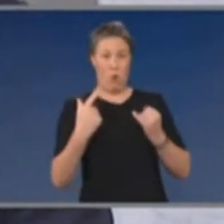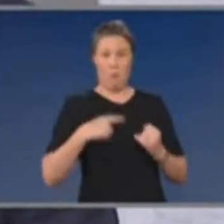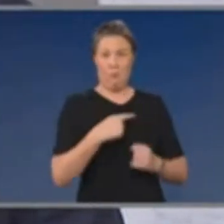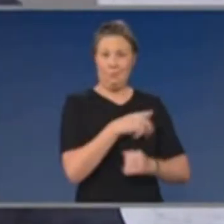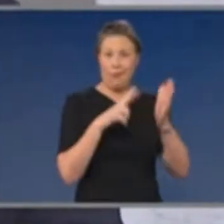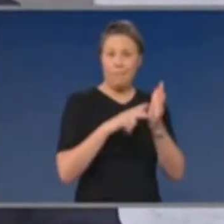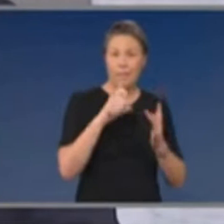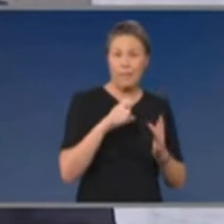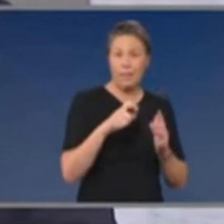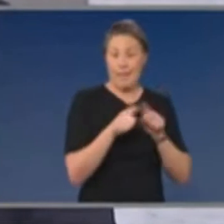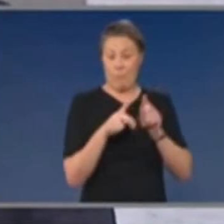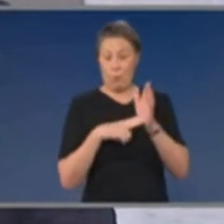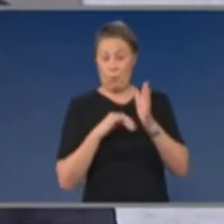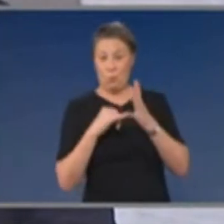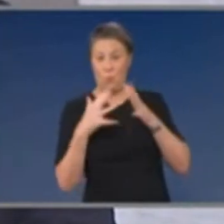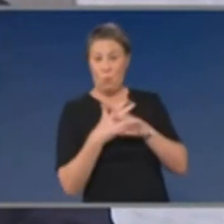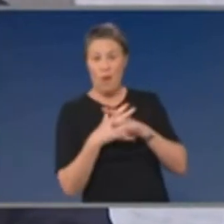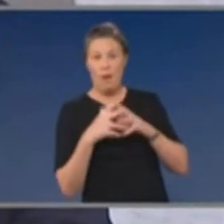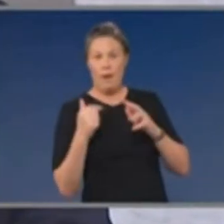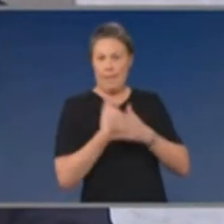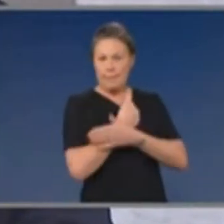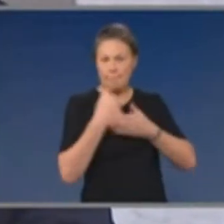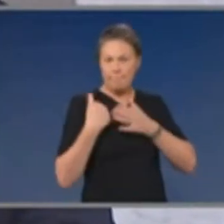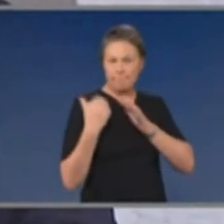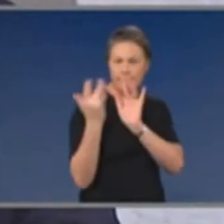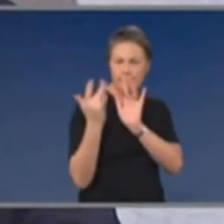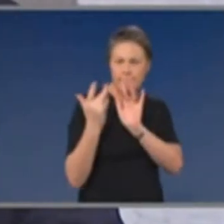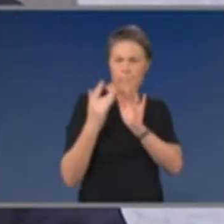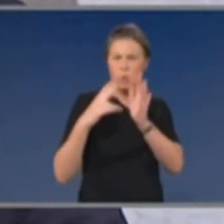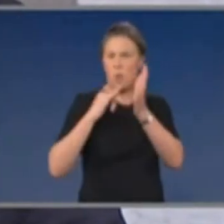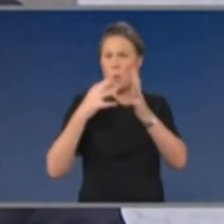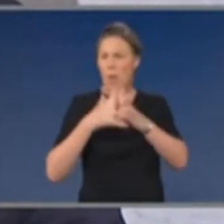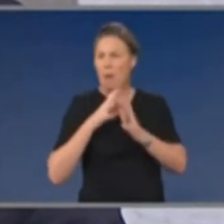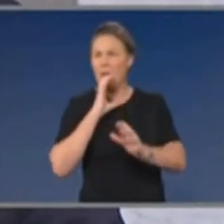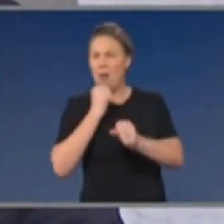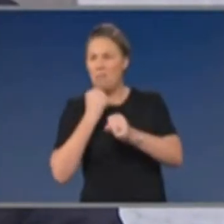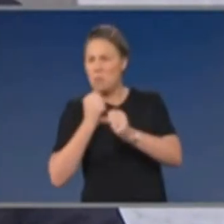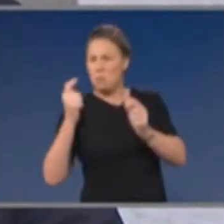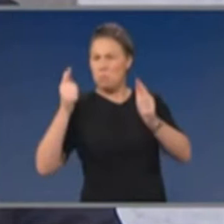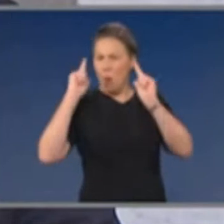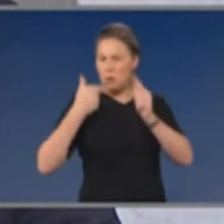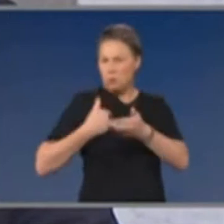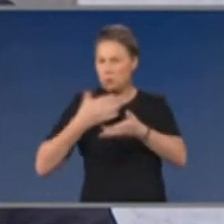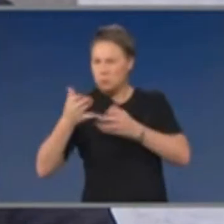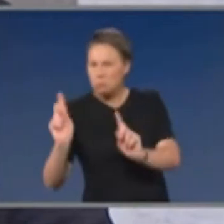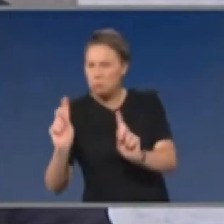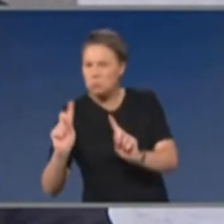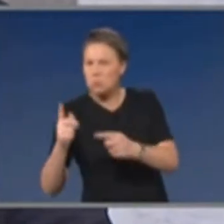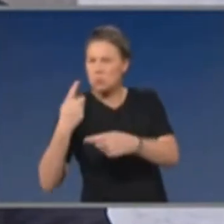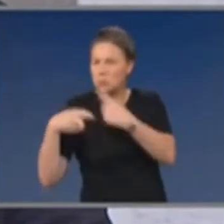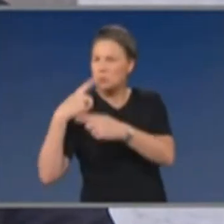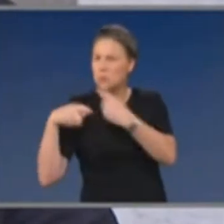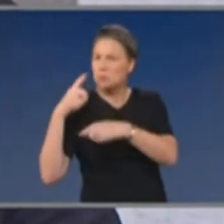Victoria, but as well as in New South Wales, where I've been in constant contact with the premiers and the health officials in recent days, as is our